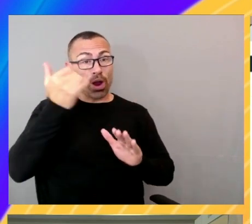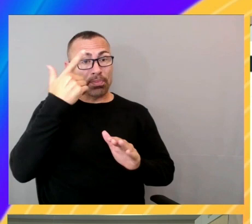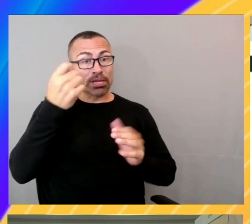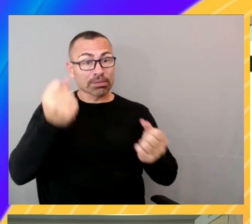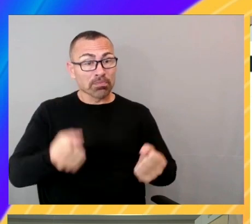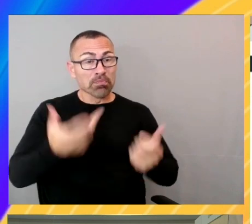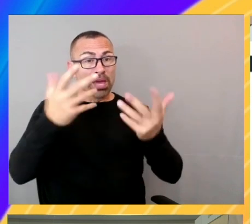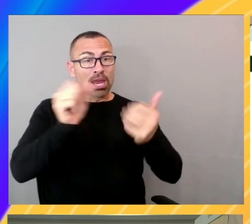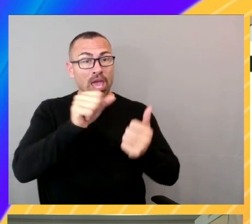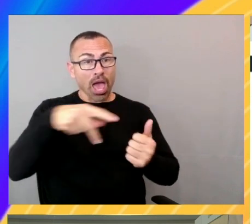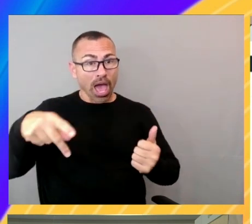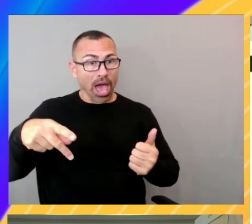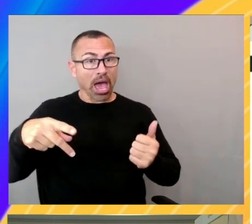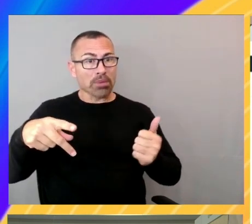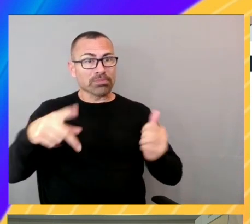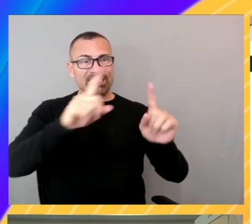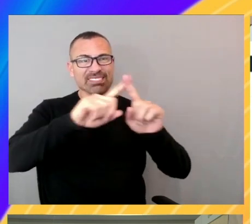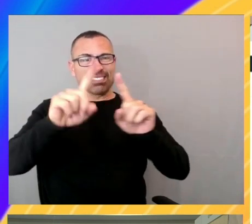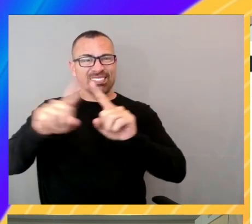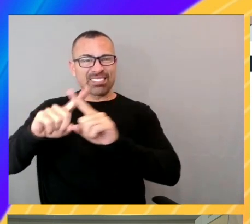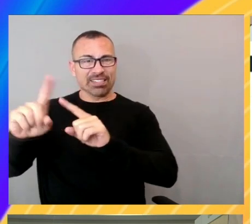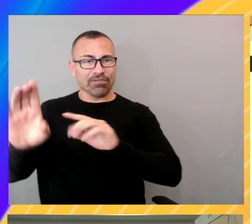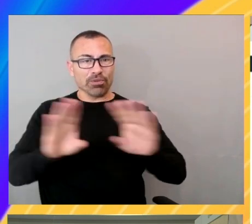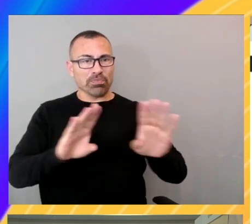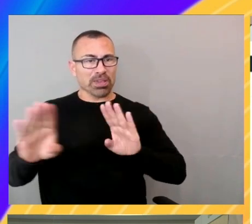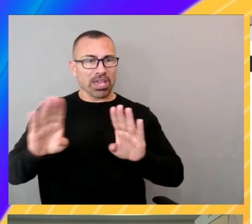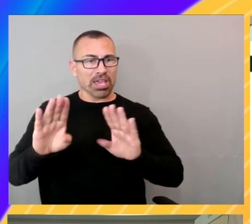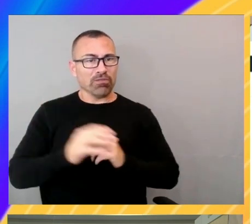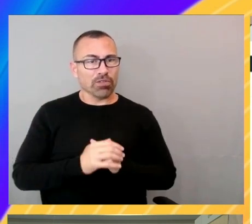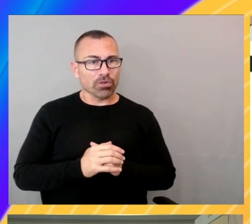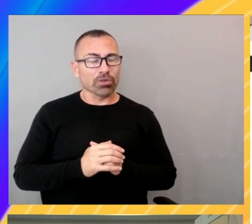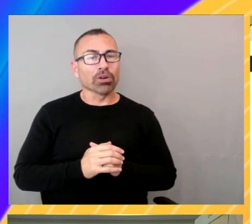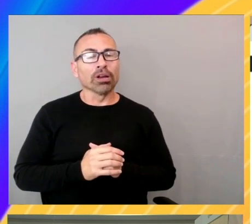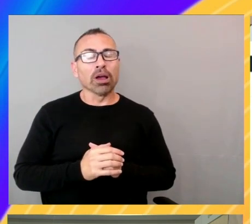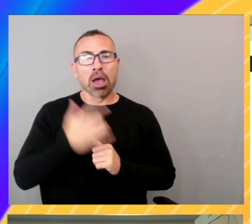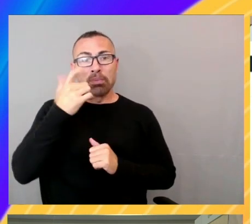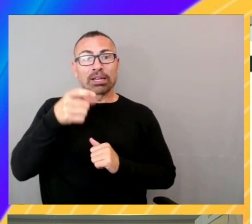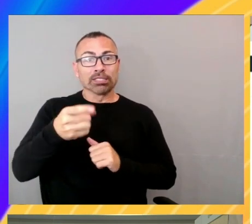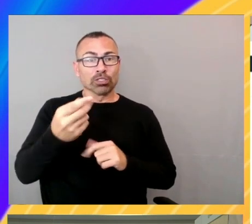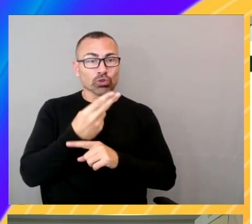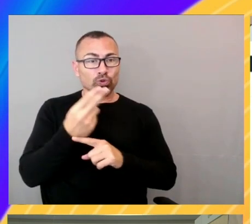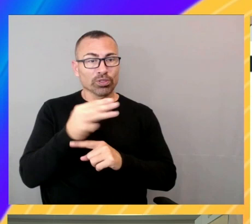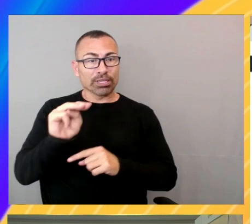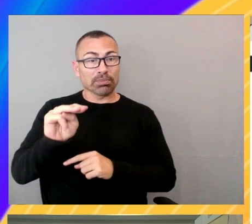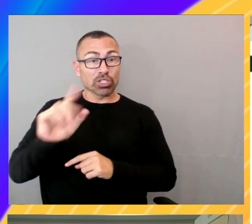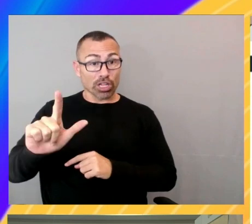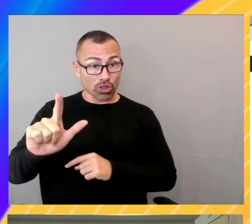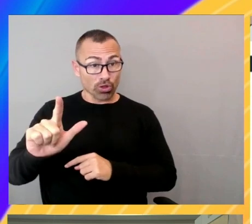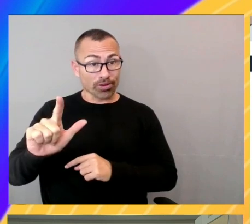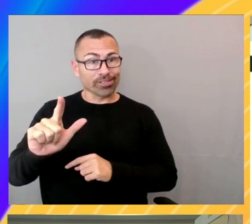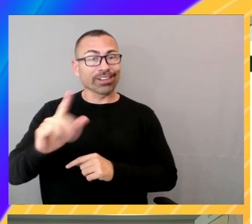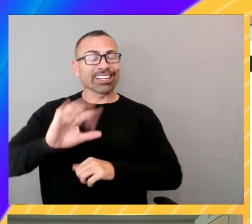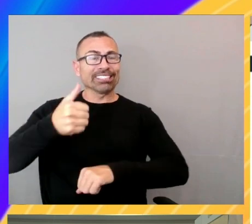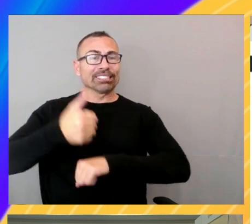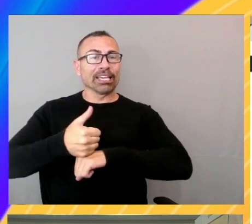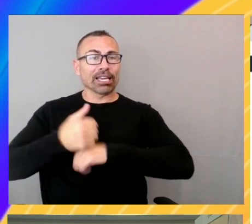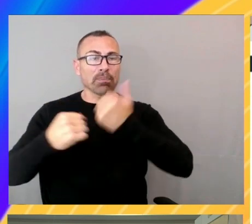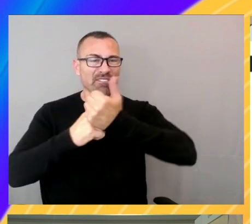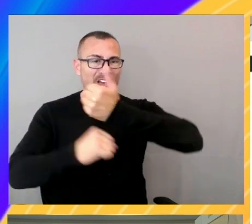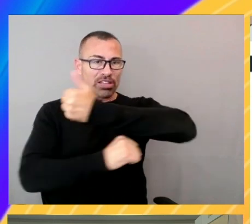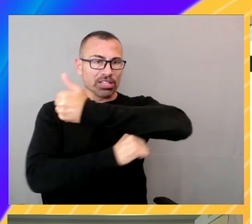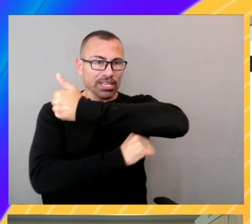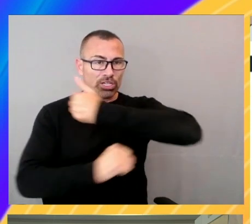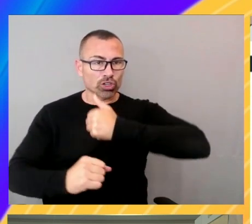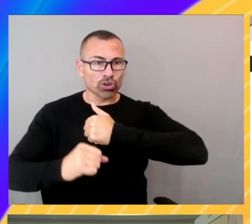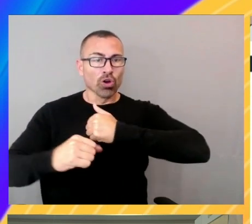application operates the same. And because it's using machine learning, it's probably building a foundational baseline. And once it falls